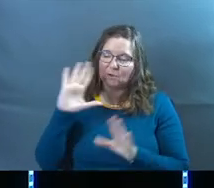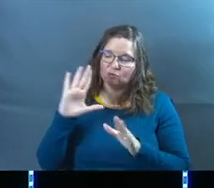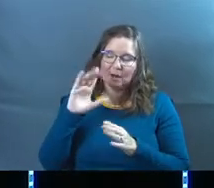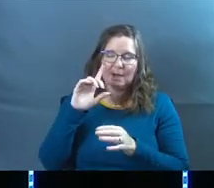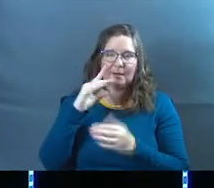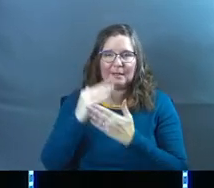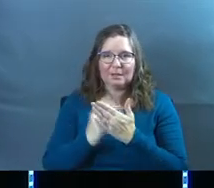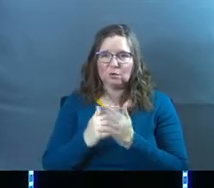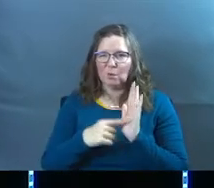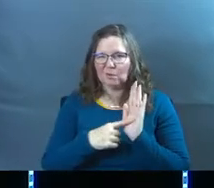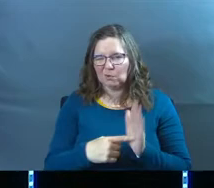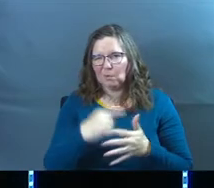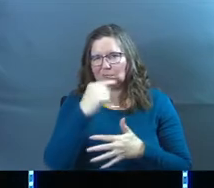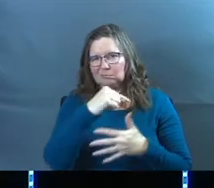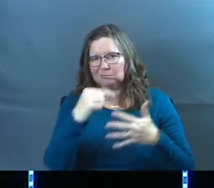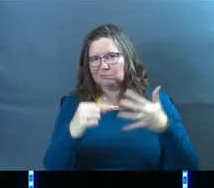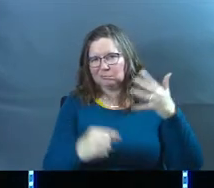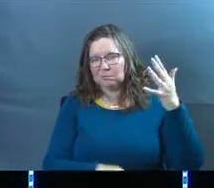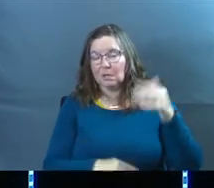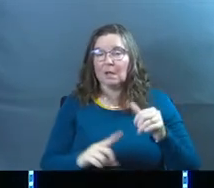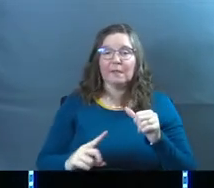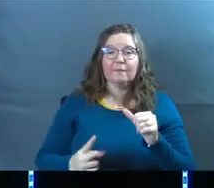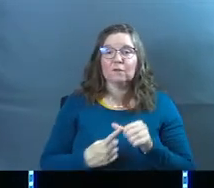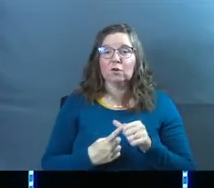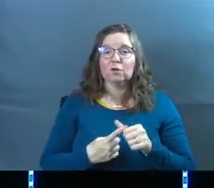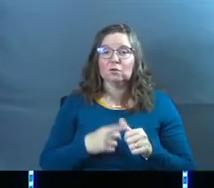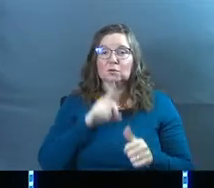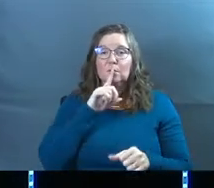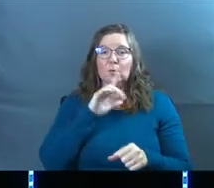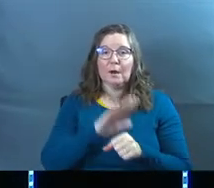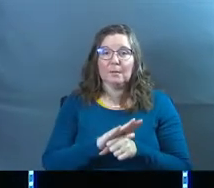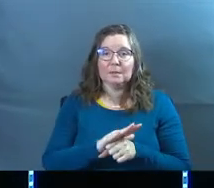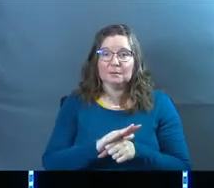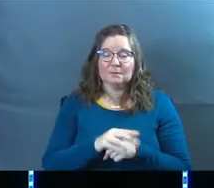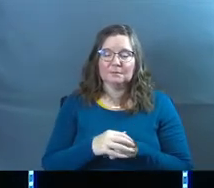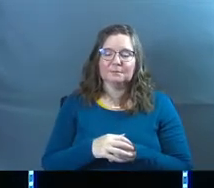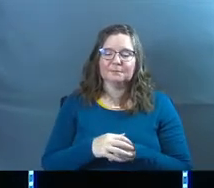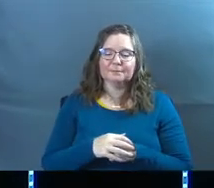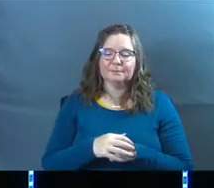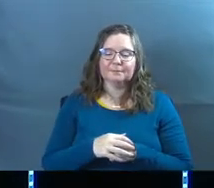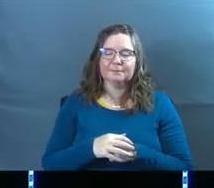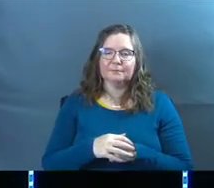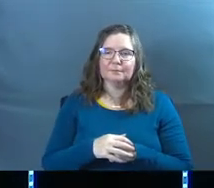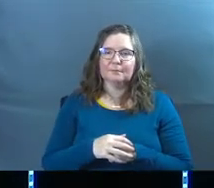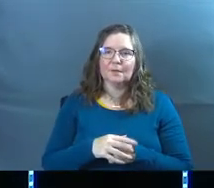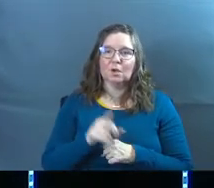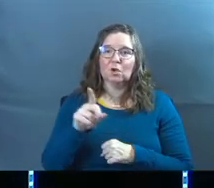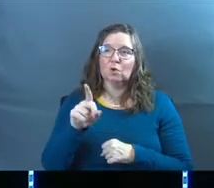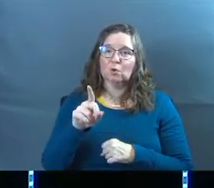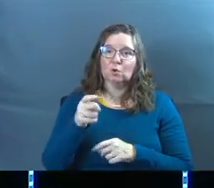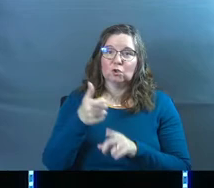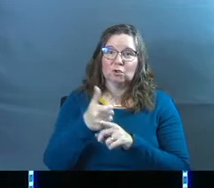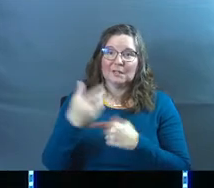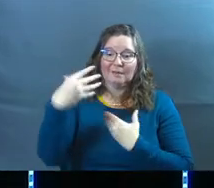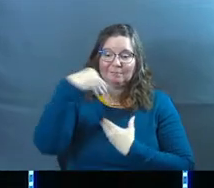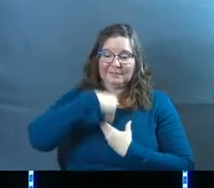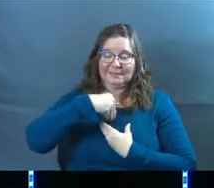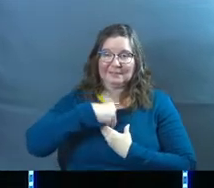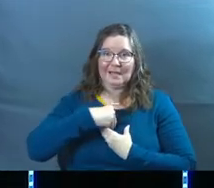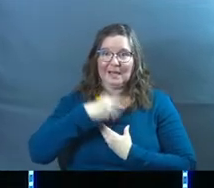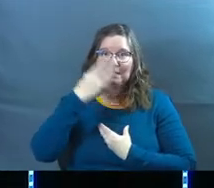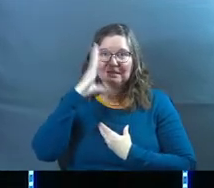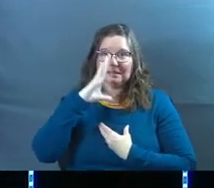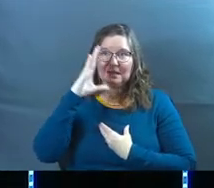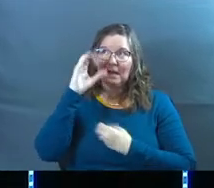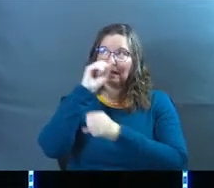the point across. So we're going to walk through some of these. The very first promise is that you're stamped with God's image. You're made